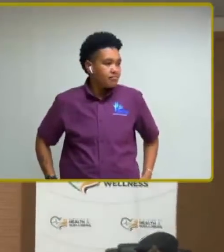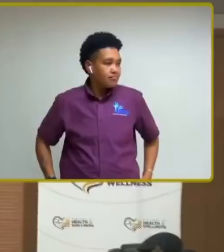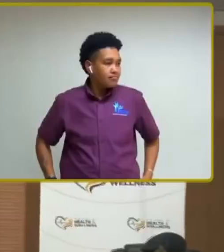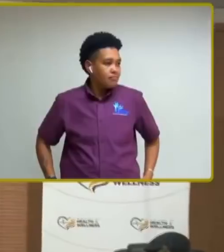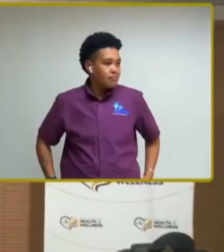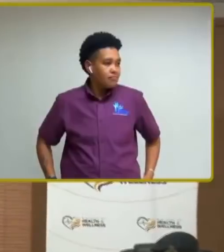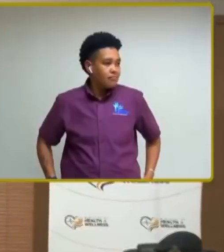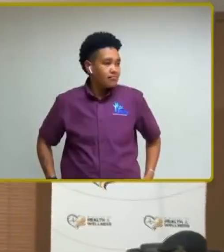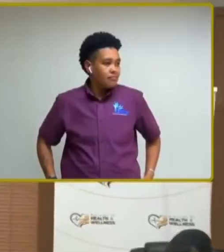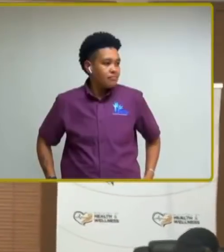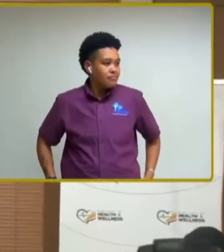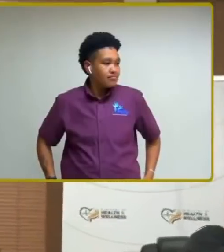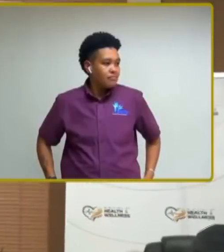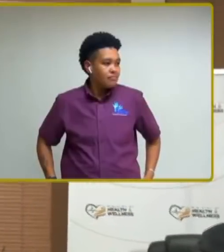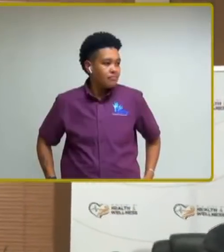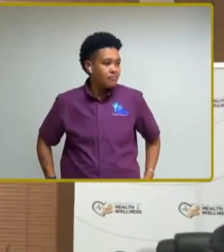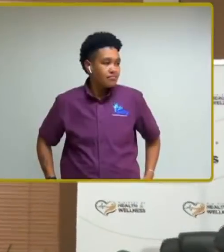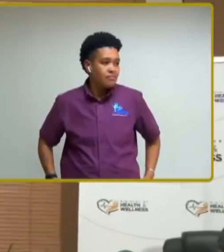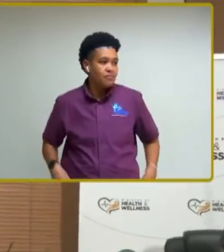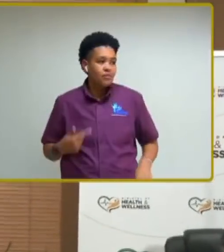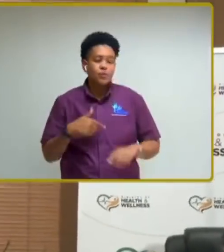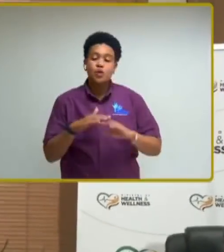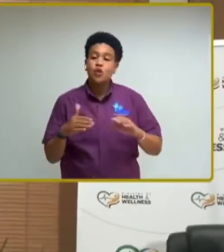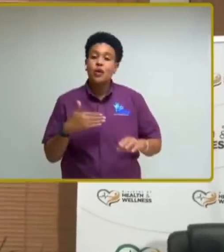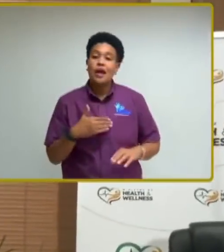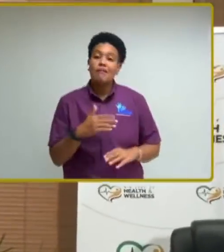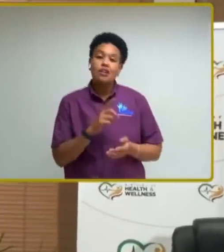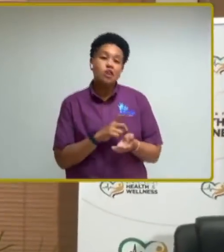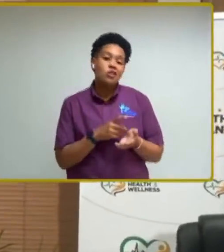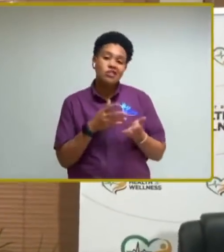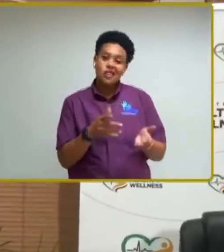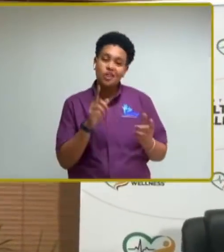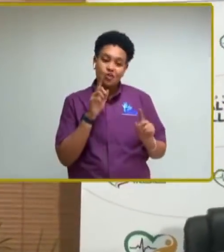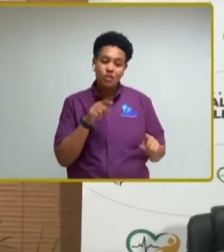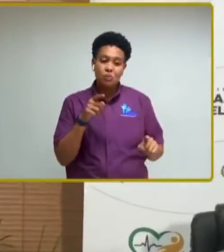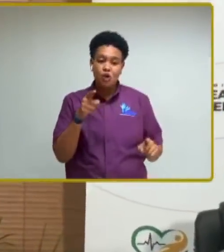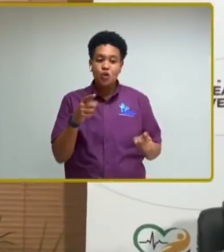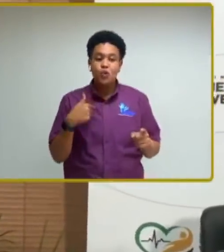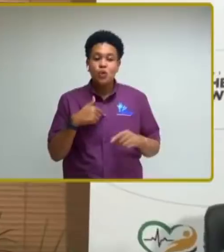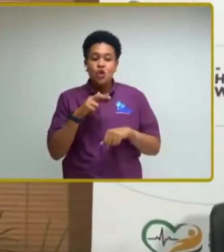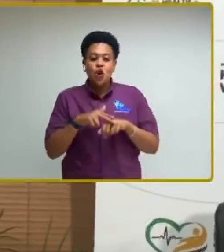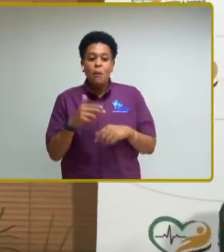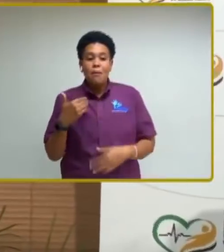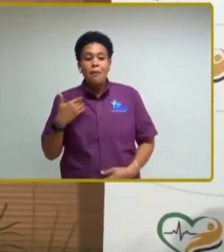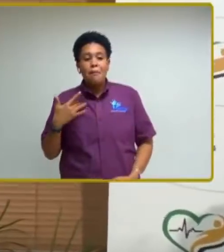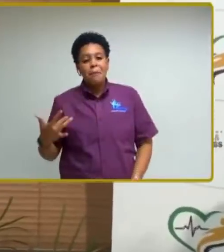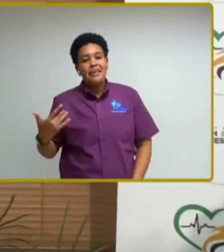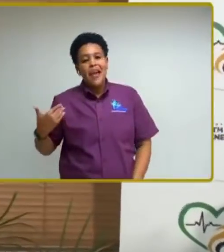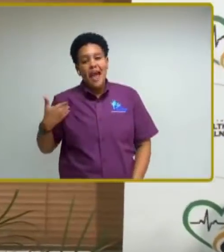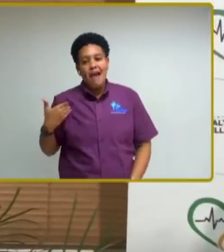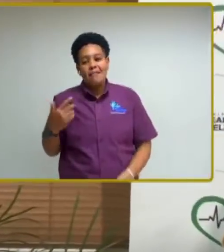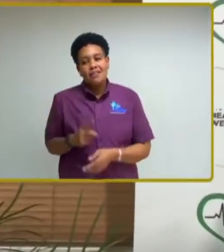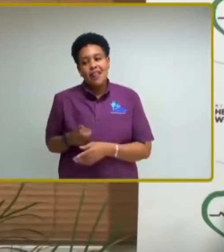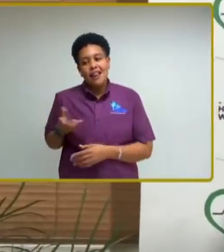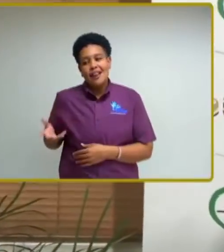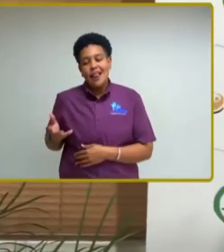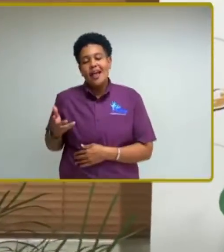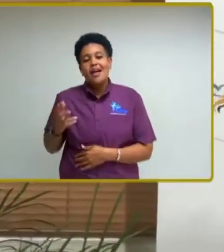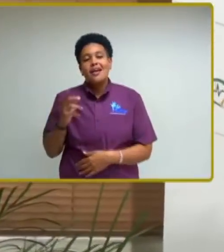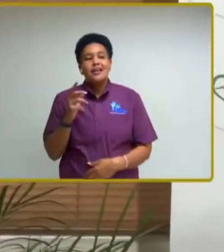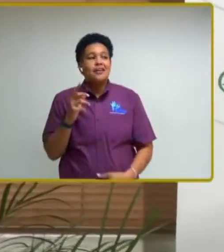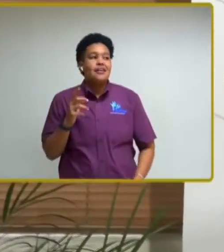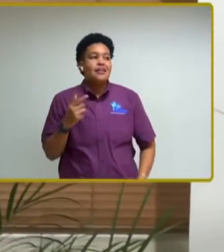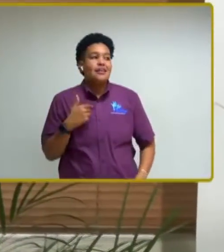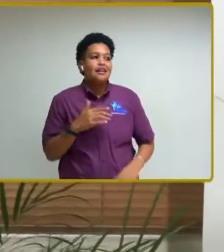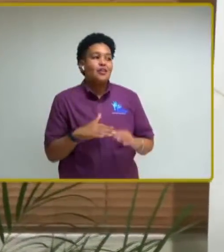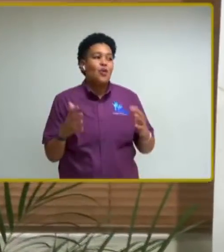Yeah, we don't have a clinician here at this briefing. We do normally at our regular COVID conversation, so